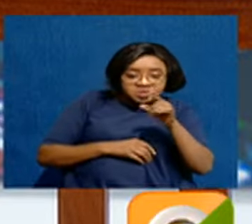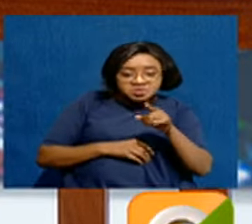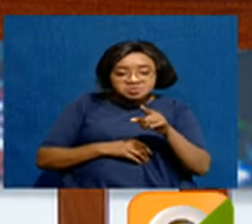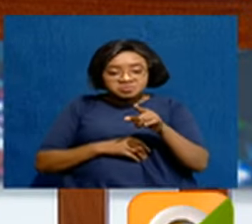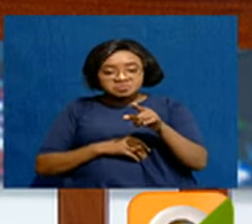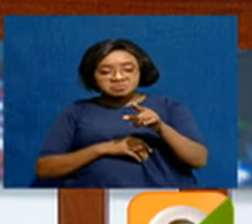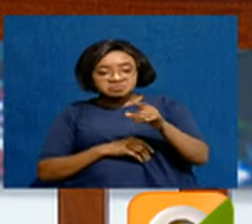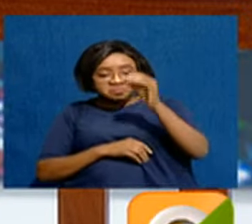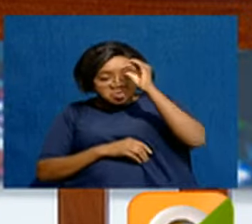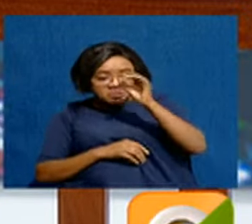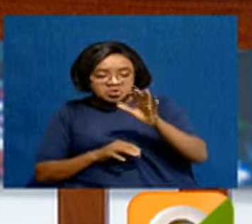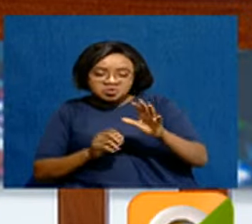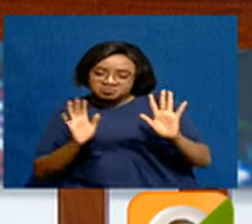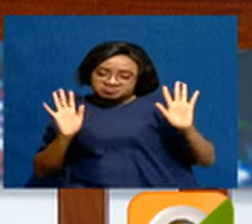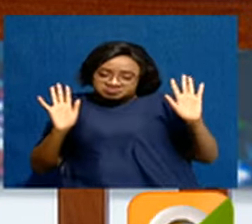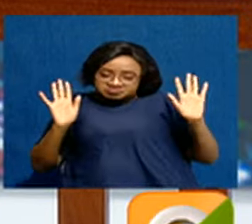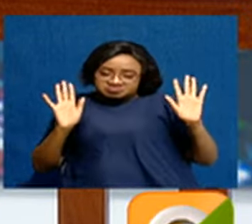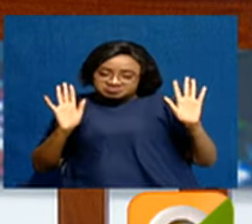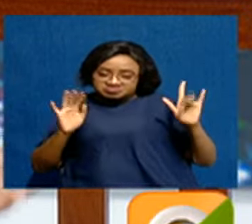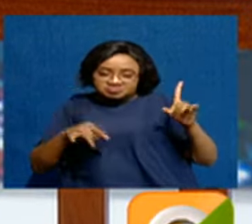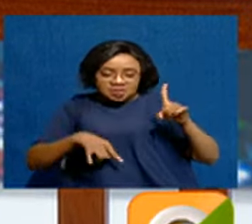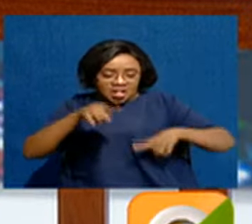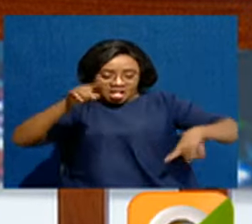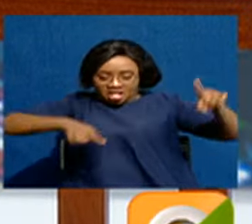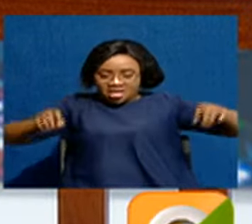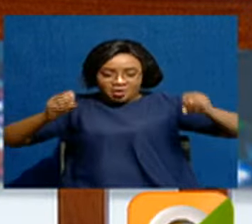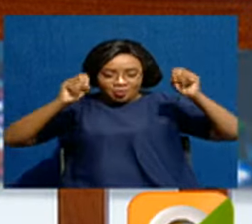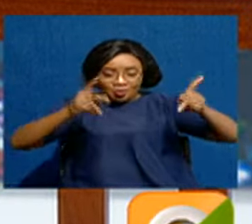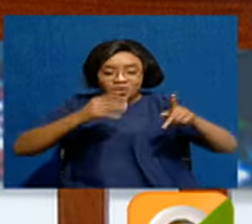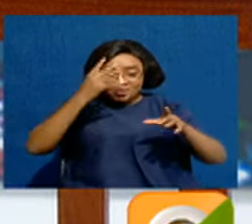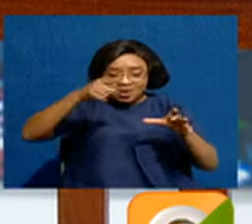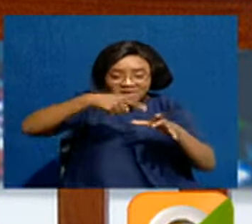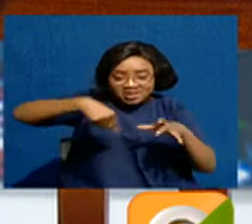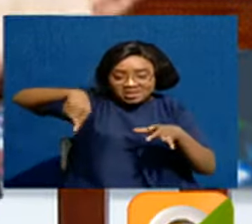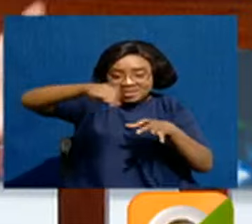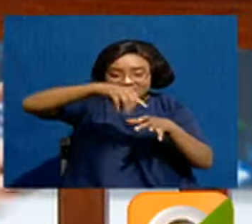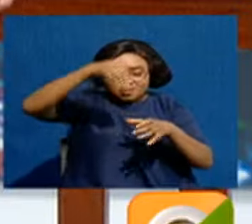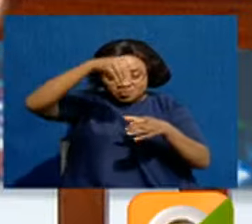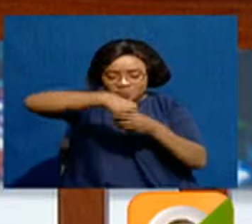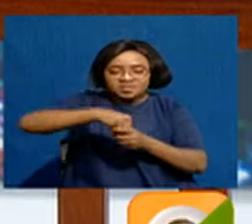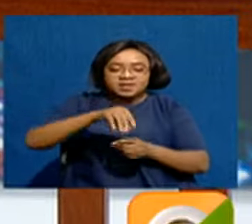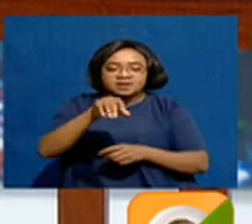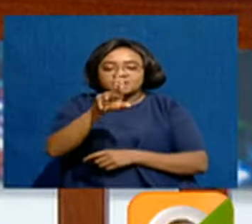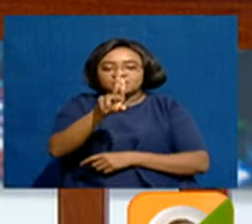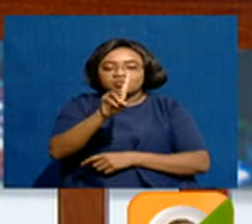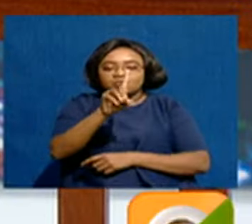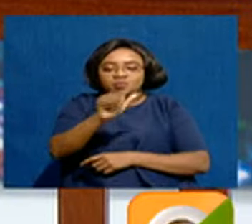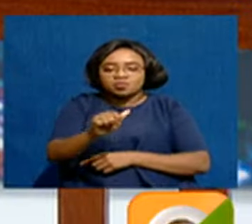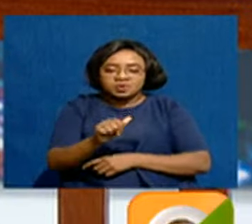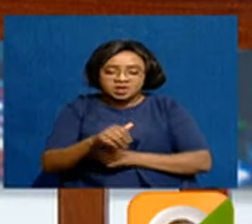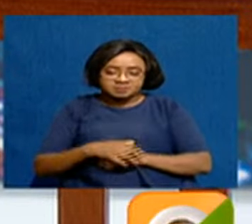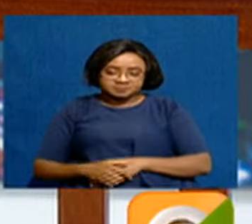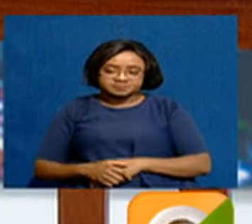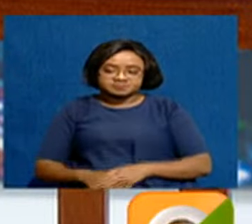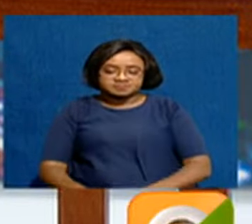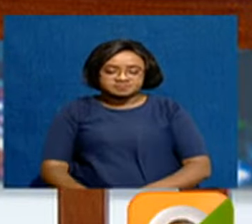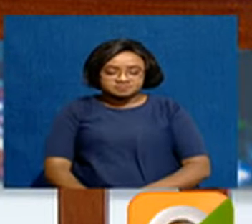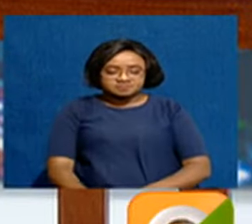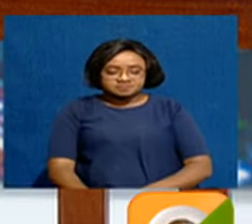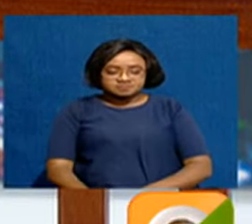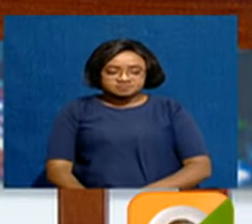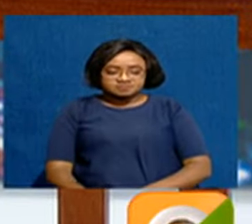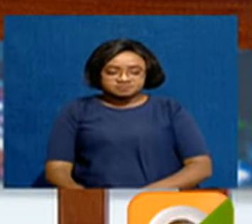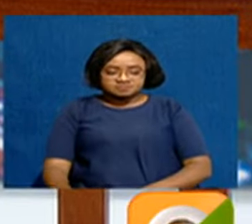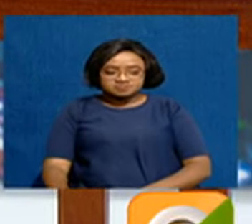divergent opinion, not only within UDA, but within the whole country. Nobody